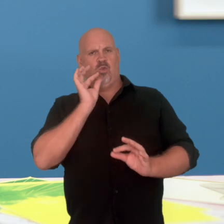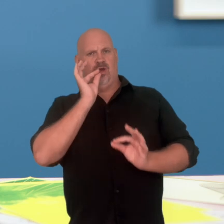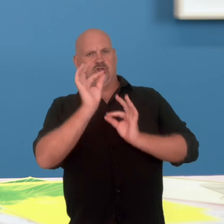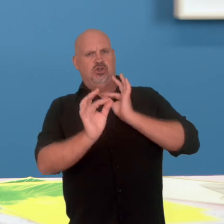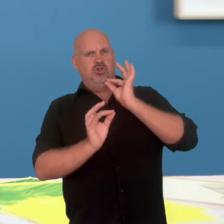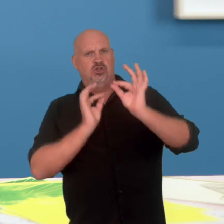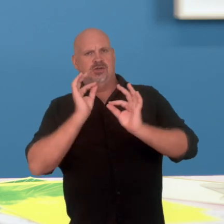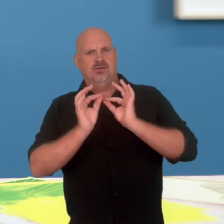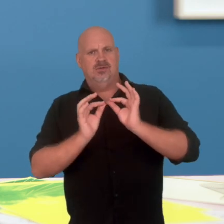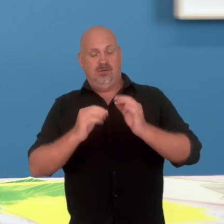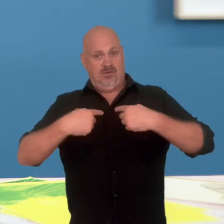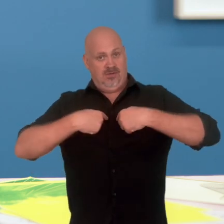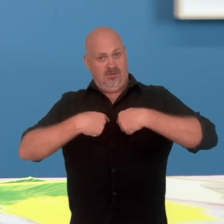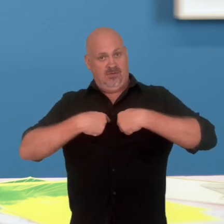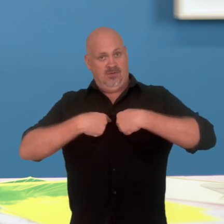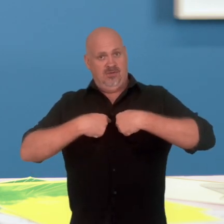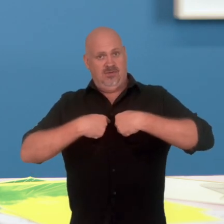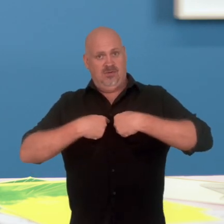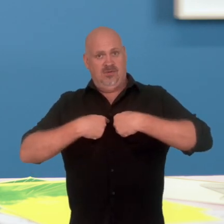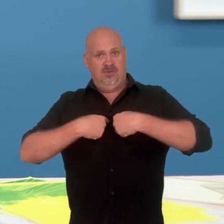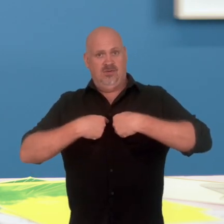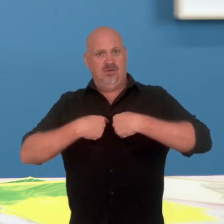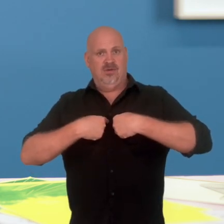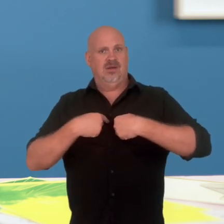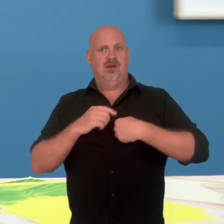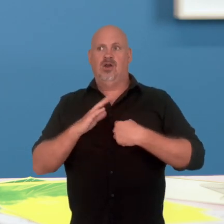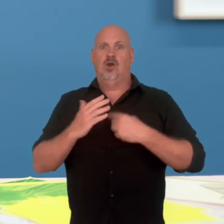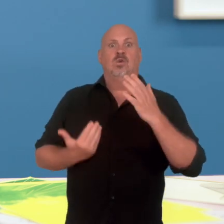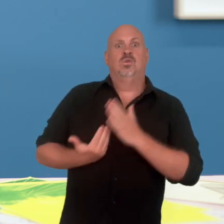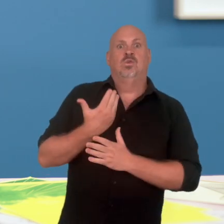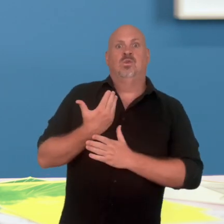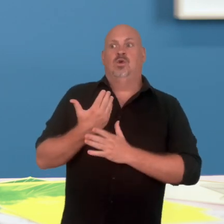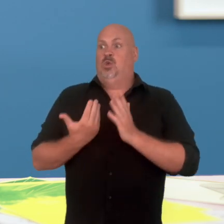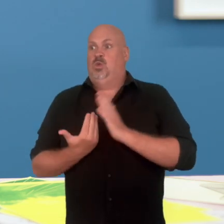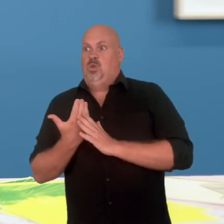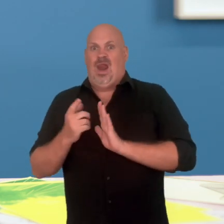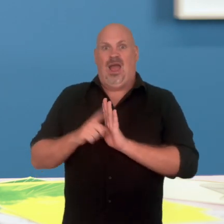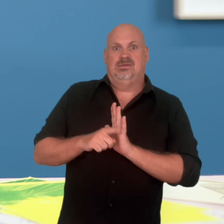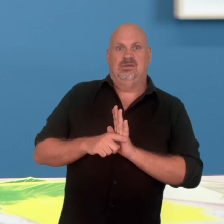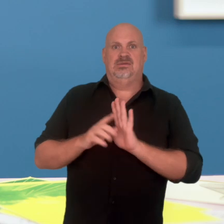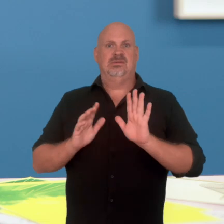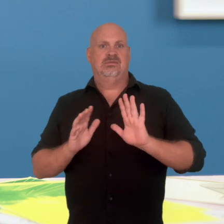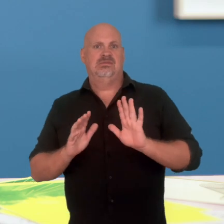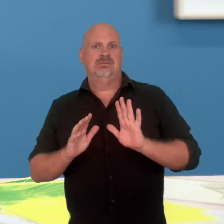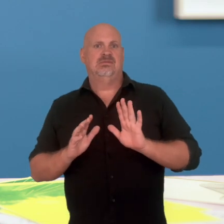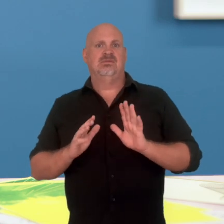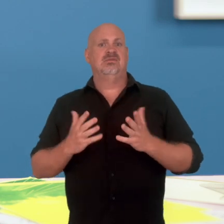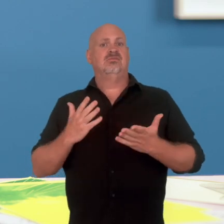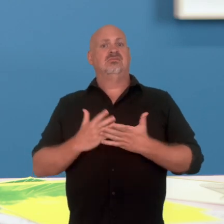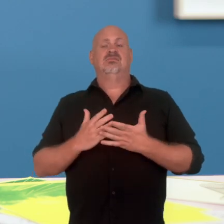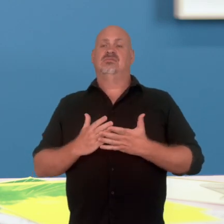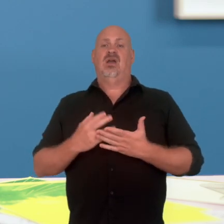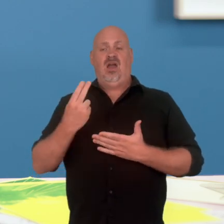for me, contemporary art is not about what's the latest or the newest art. It's about art that's relevant to